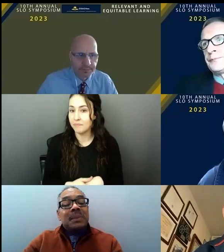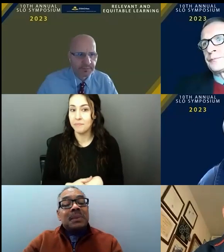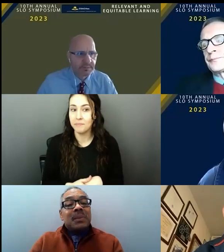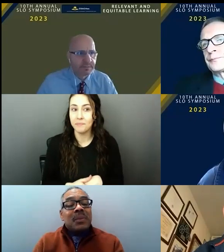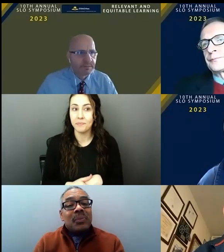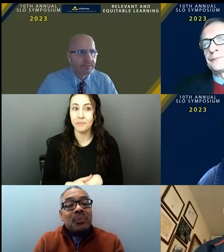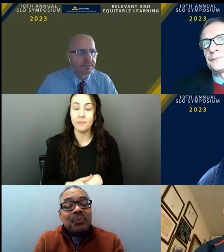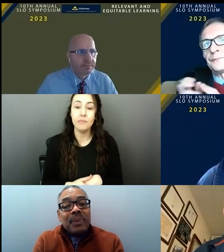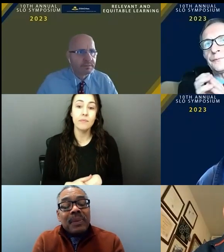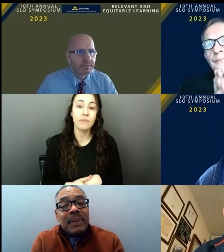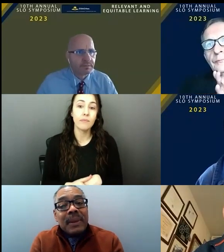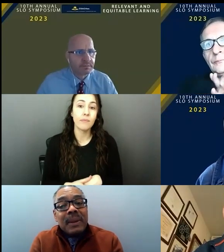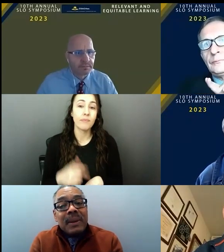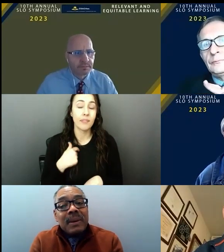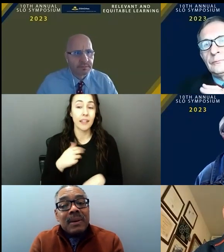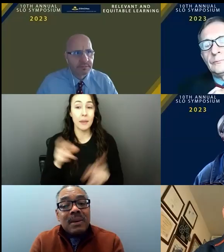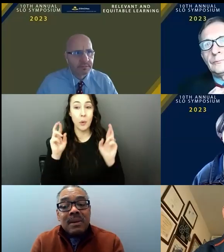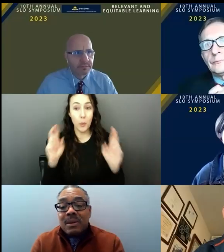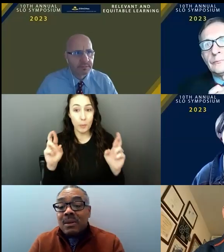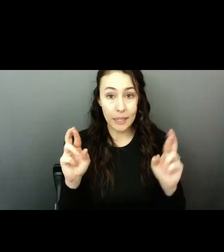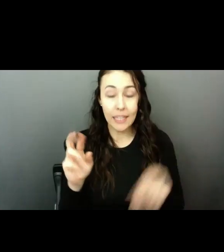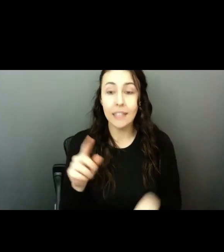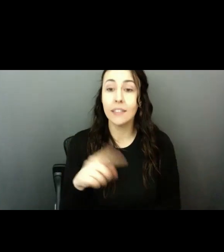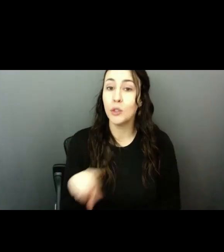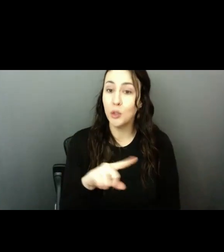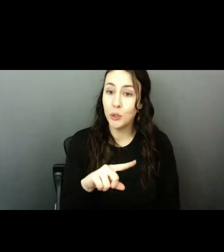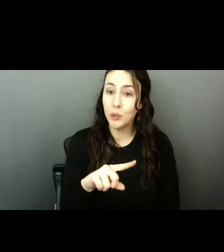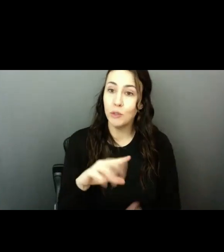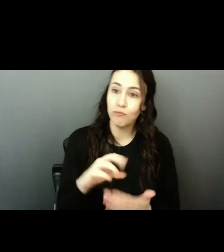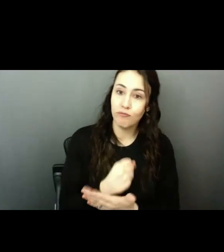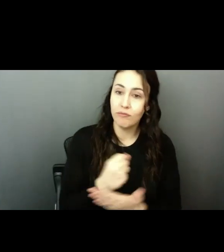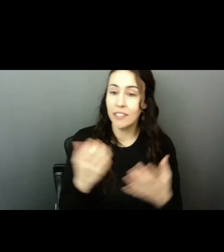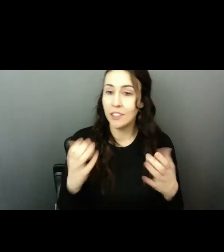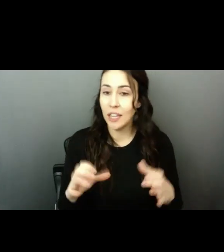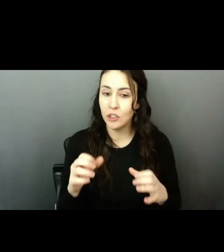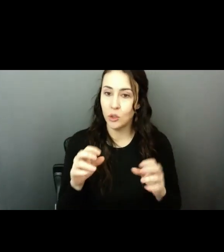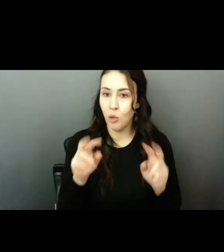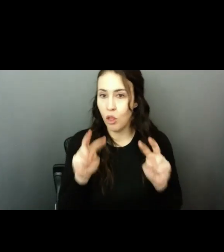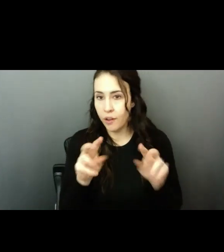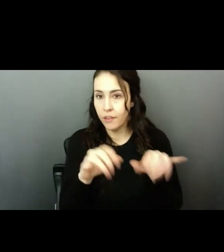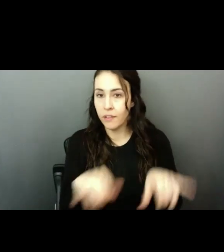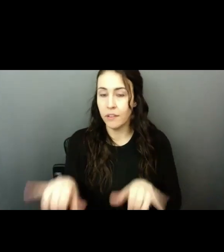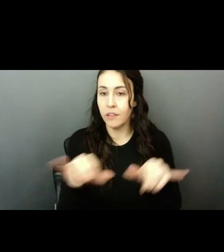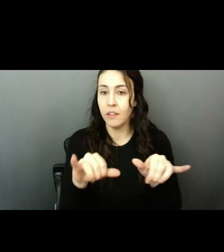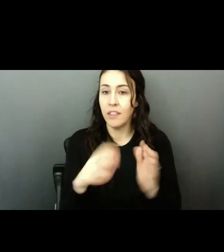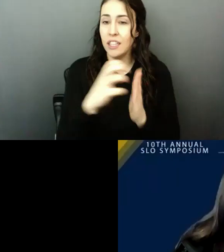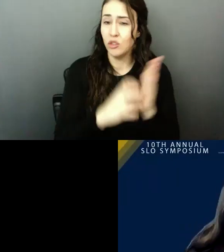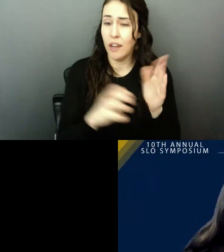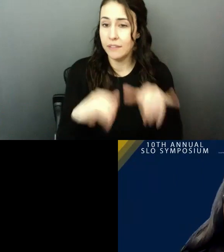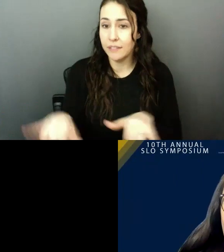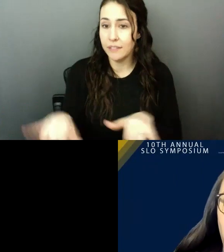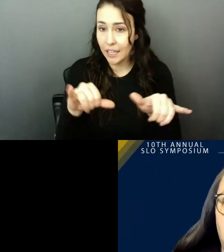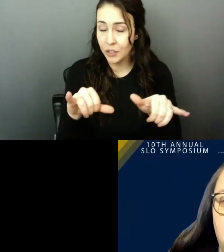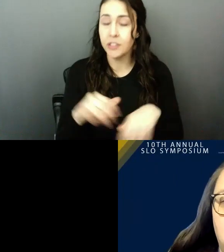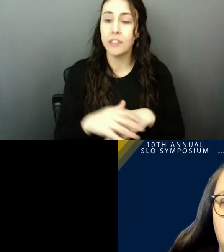So I'm hoping that you've had a chance to look at the draft standards. And as I kind of alluded to